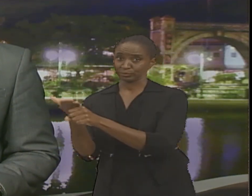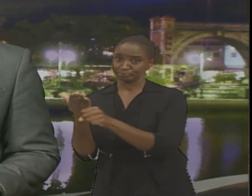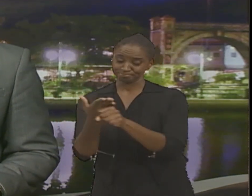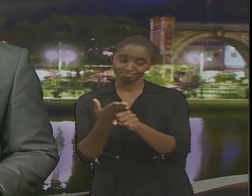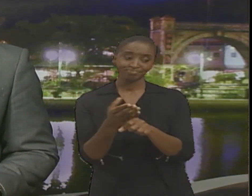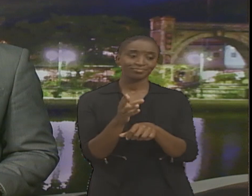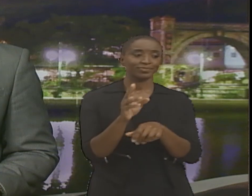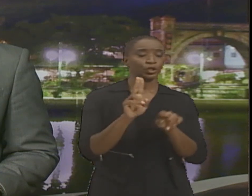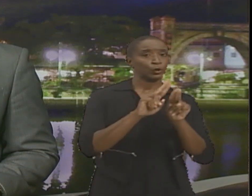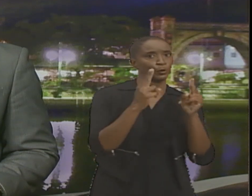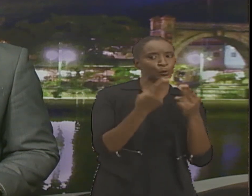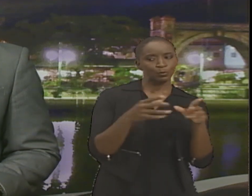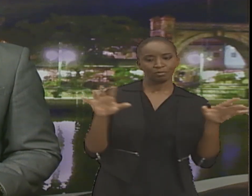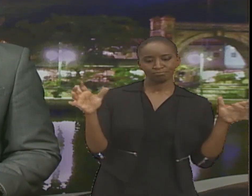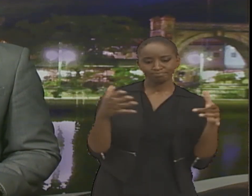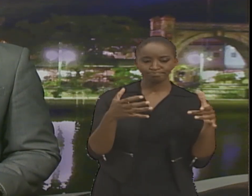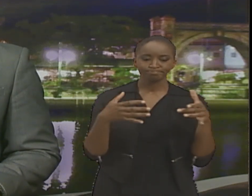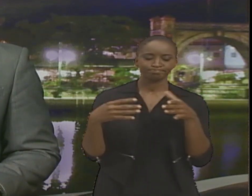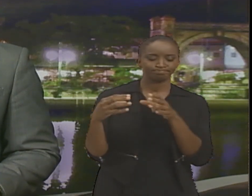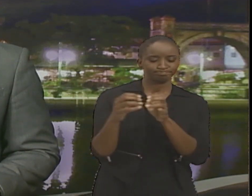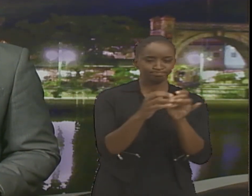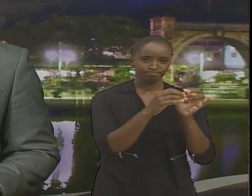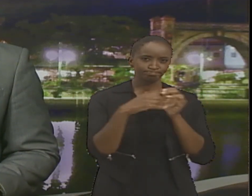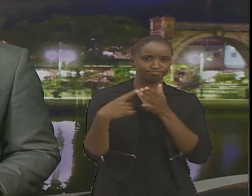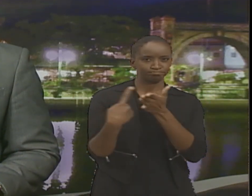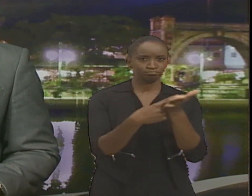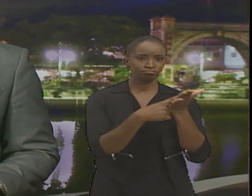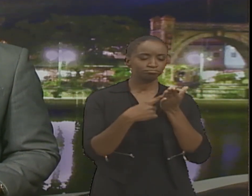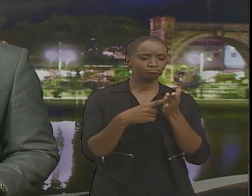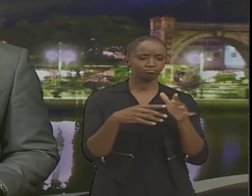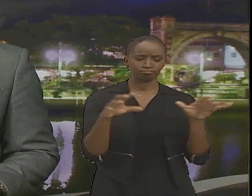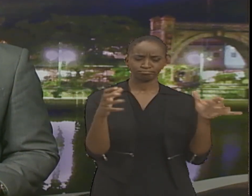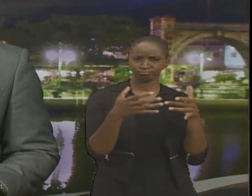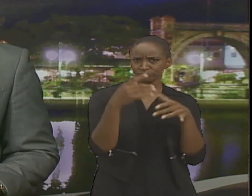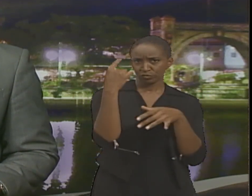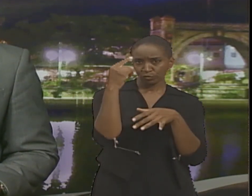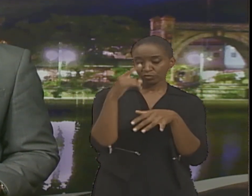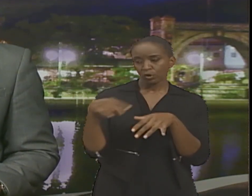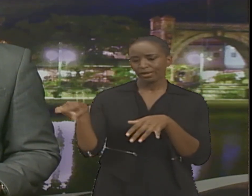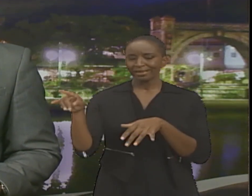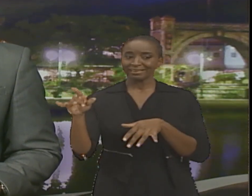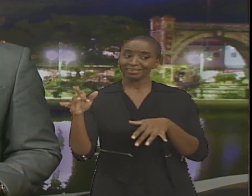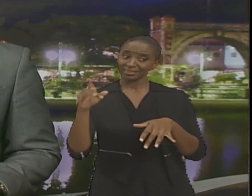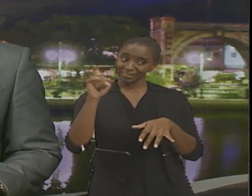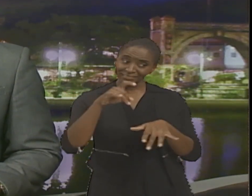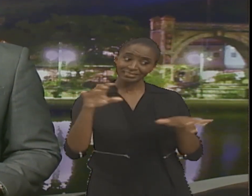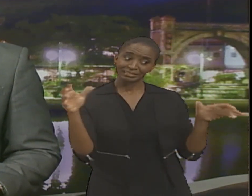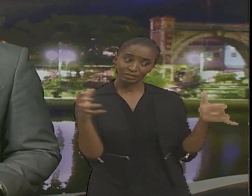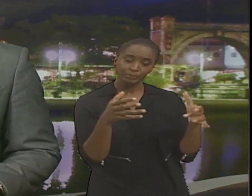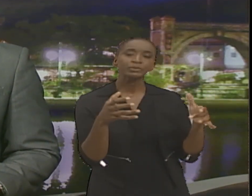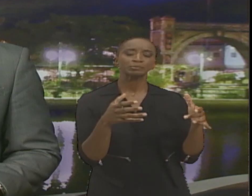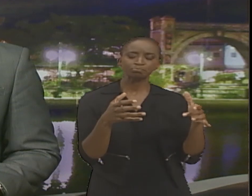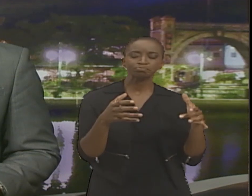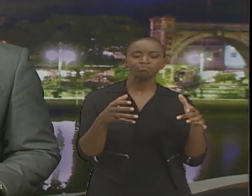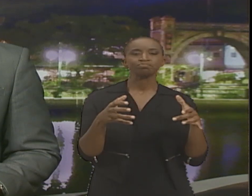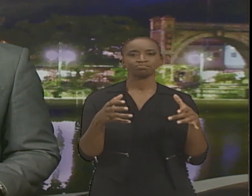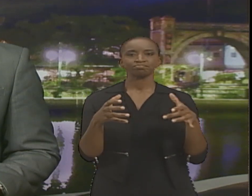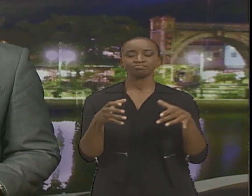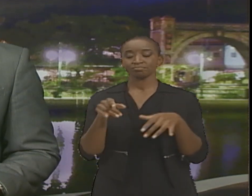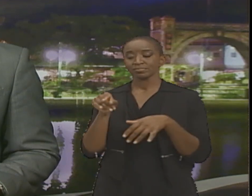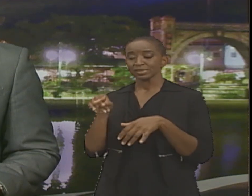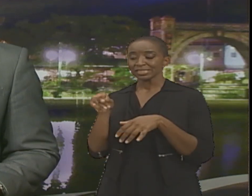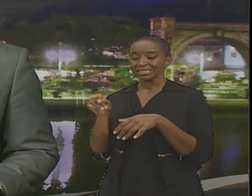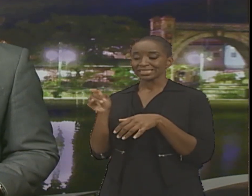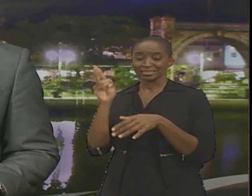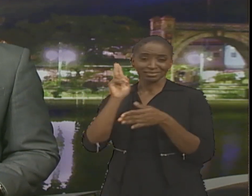union's Dalkeith Road headquarters. That meeting was held following numerous calls from public officers. The Assistant General Secretary says there are a